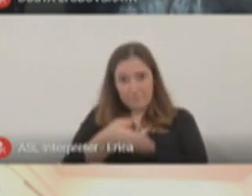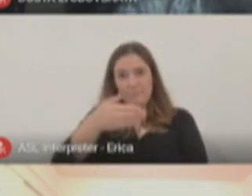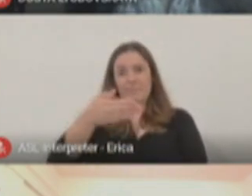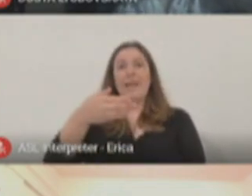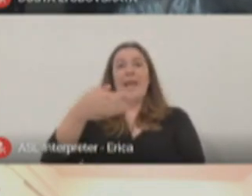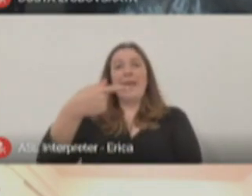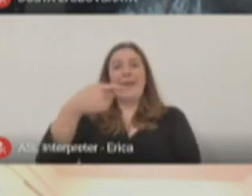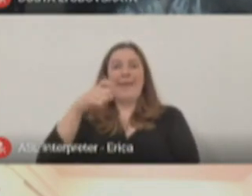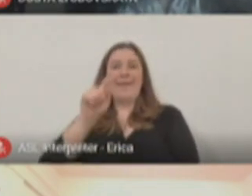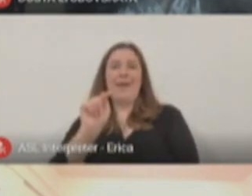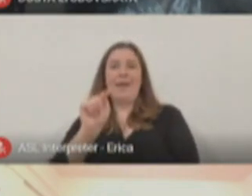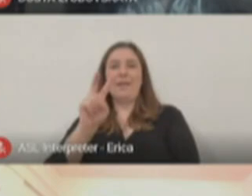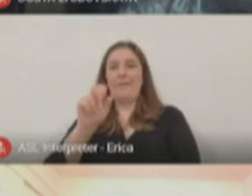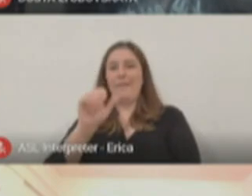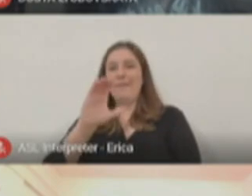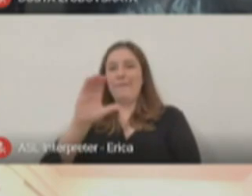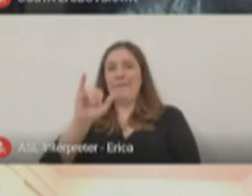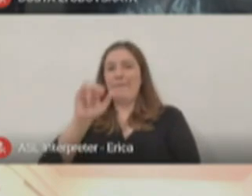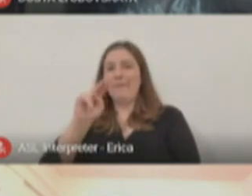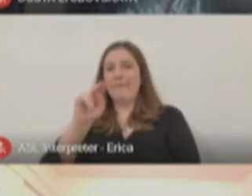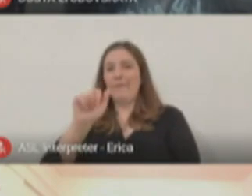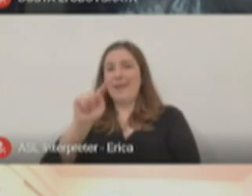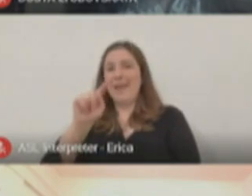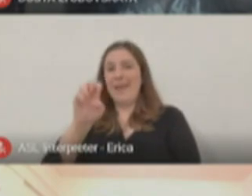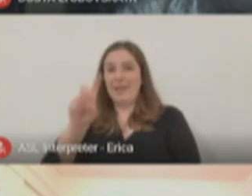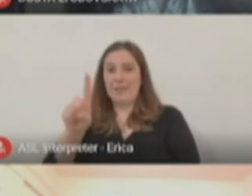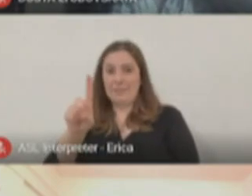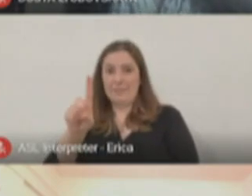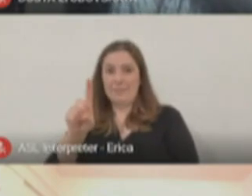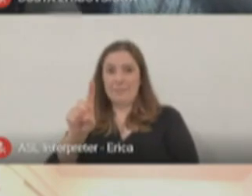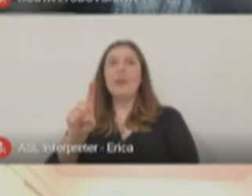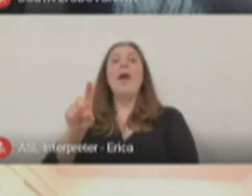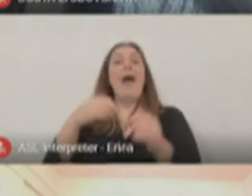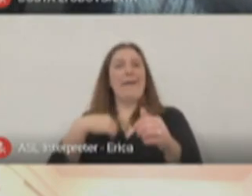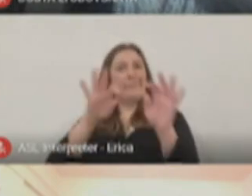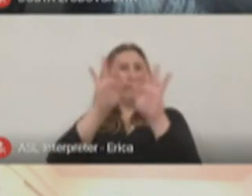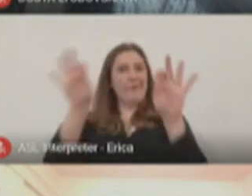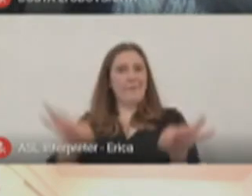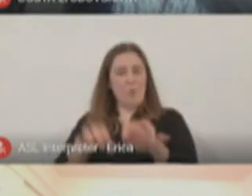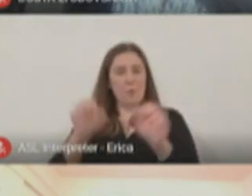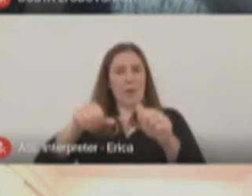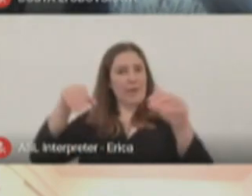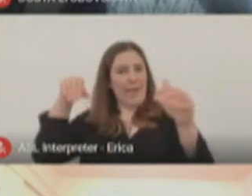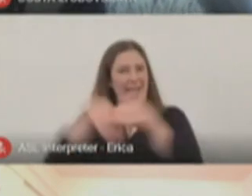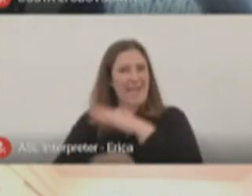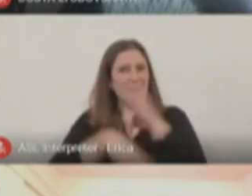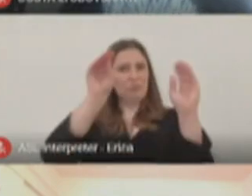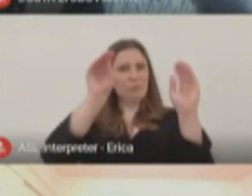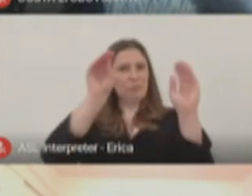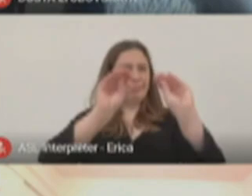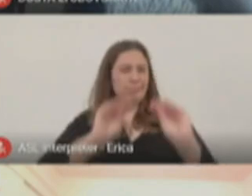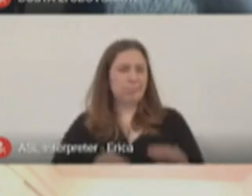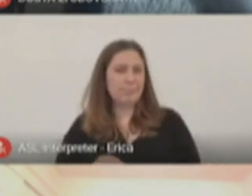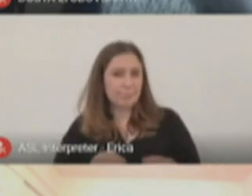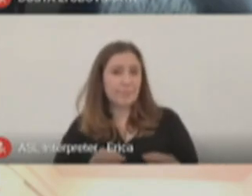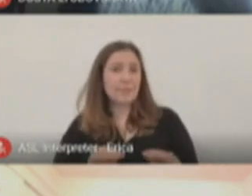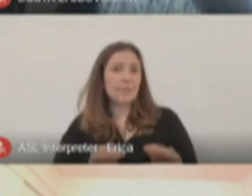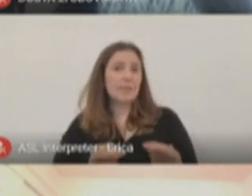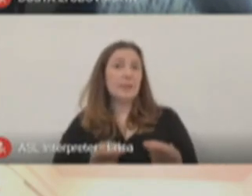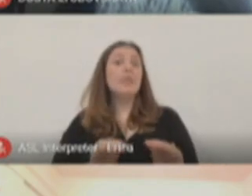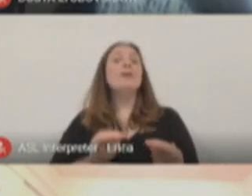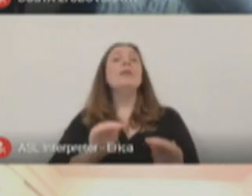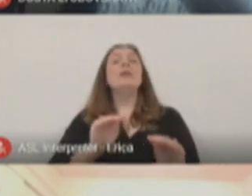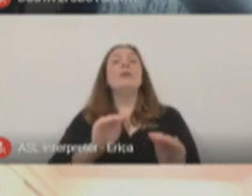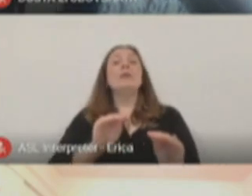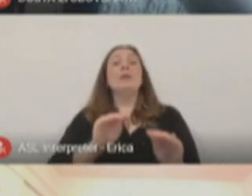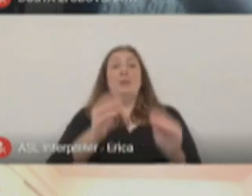boston.gov/get vaccinated. People can go on and fill out a form, and in that form they fill it out, and then someone would eventually